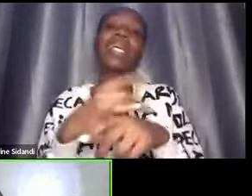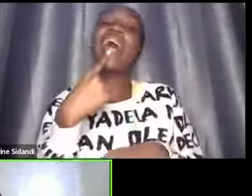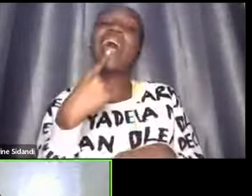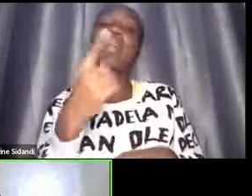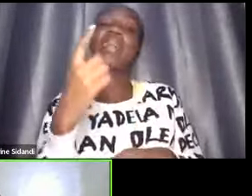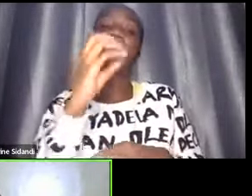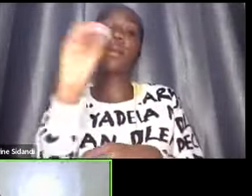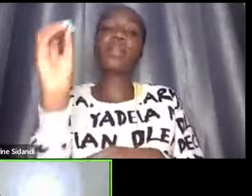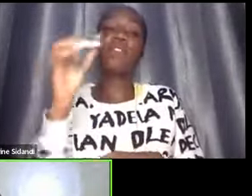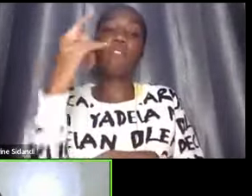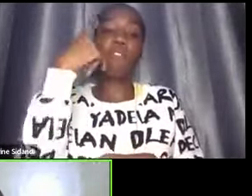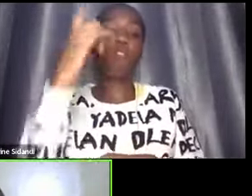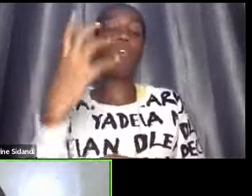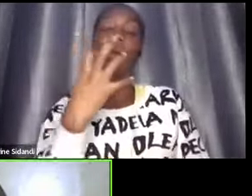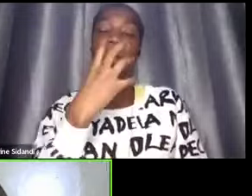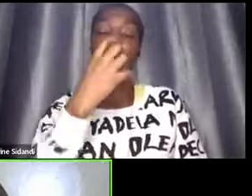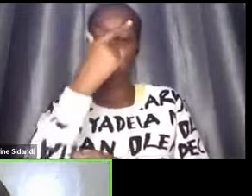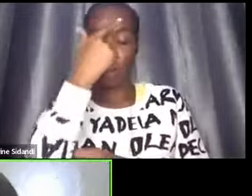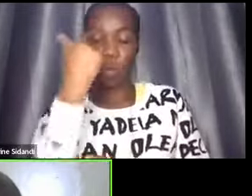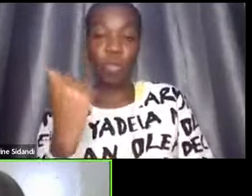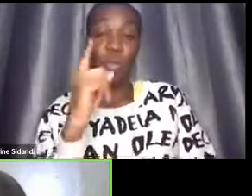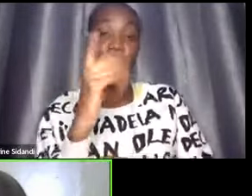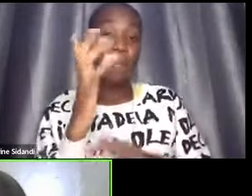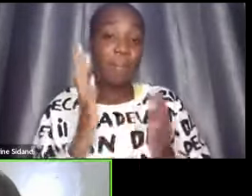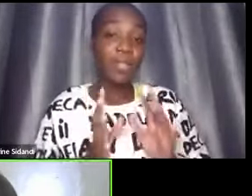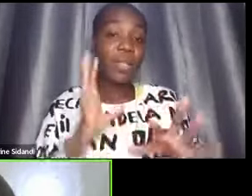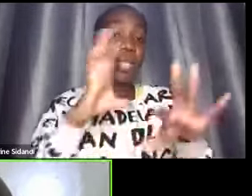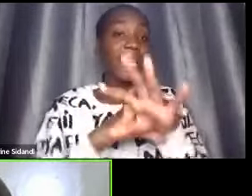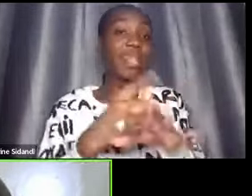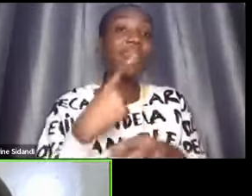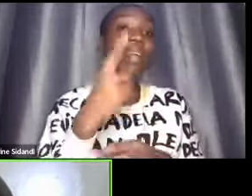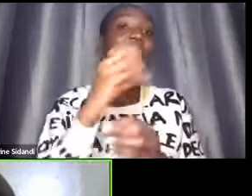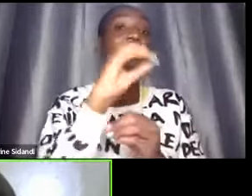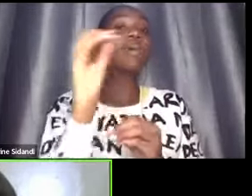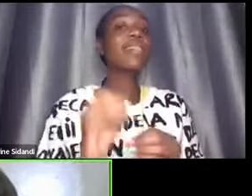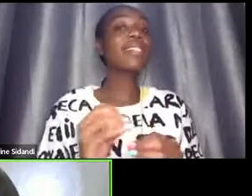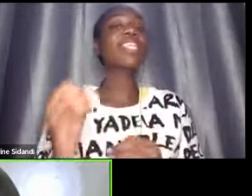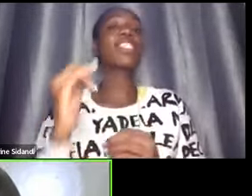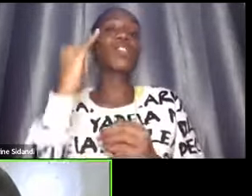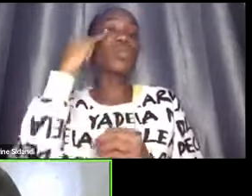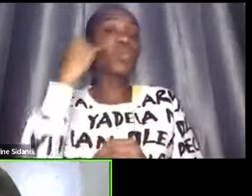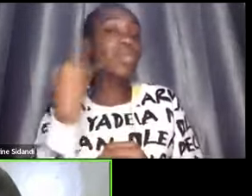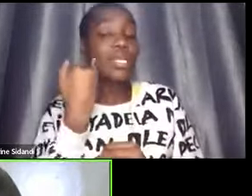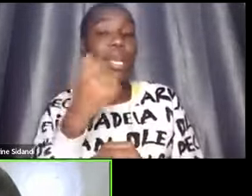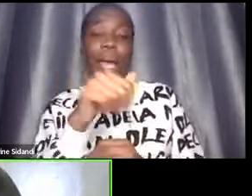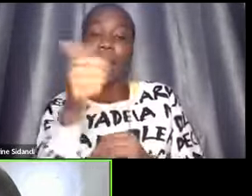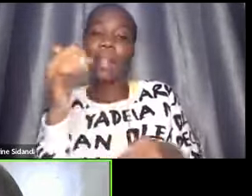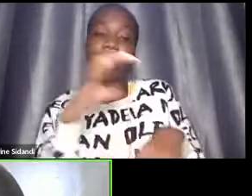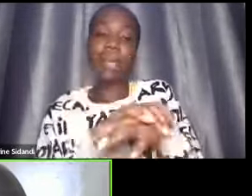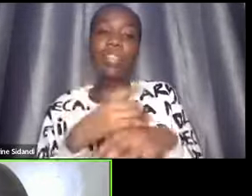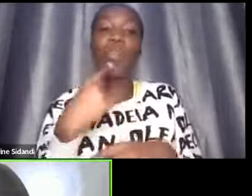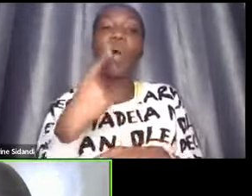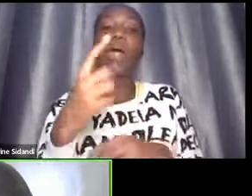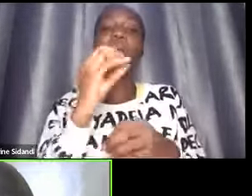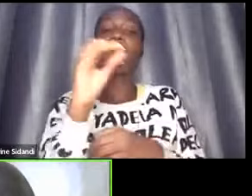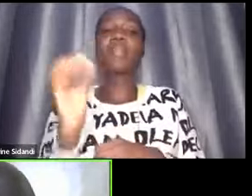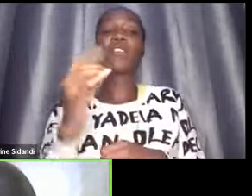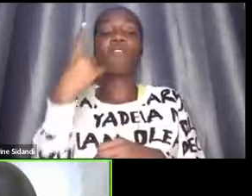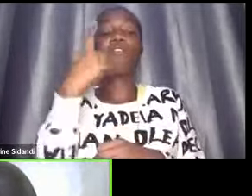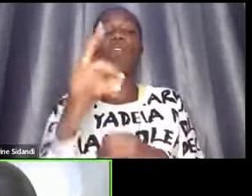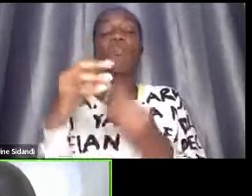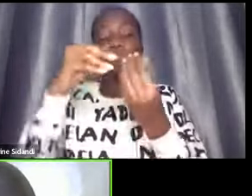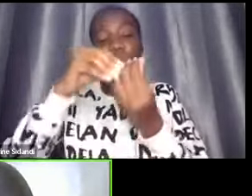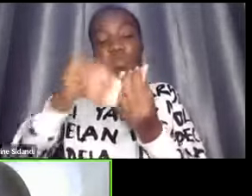of them will get 100% of the juice, the other one will get 100% of the skin. It's because you asked